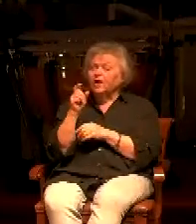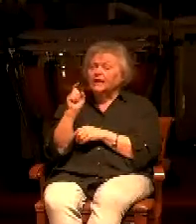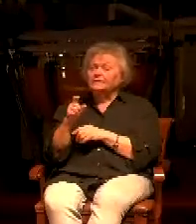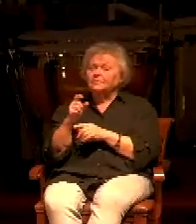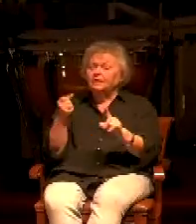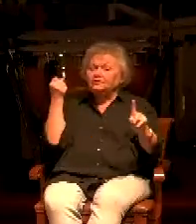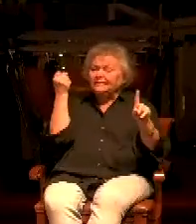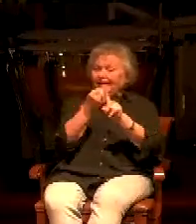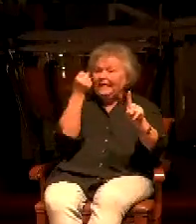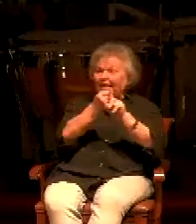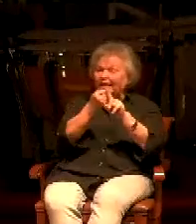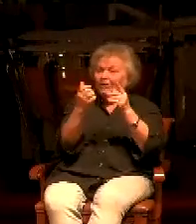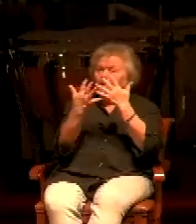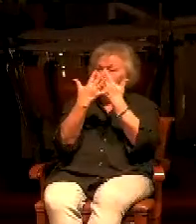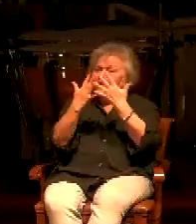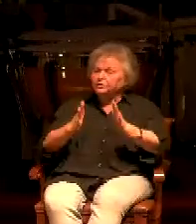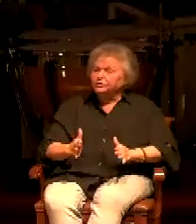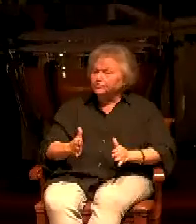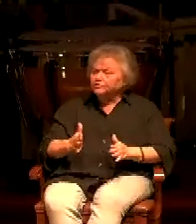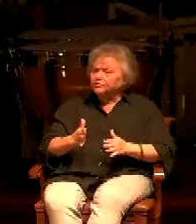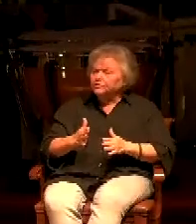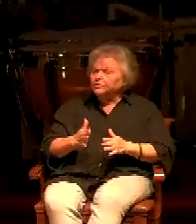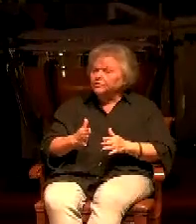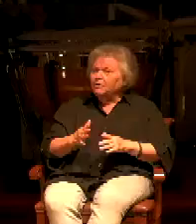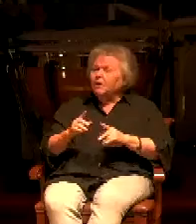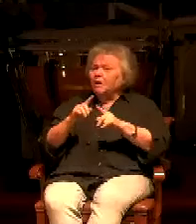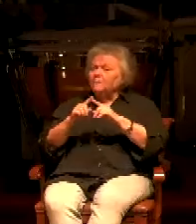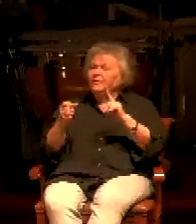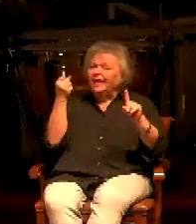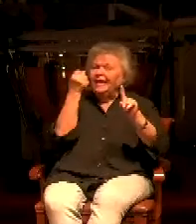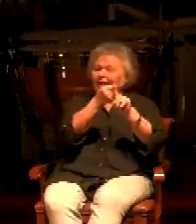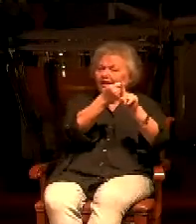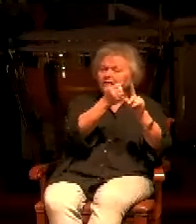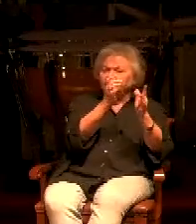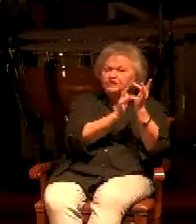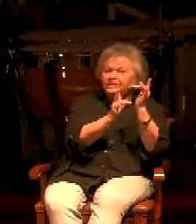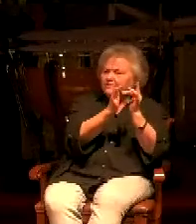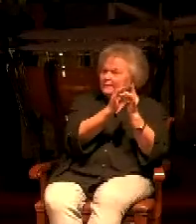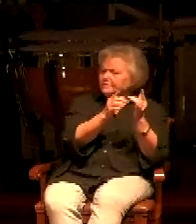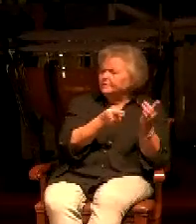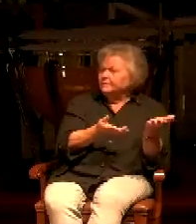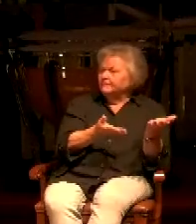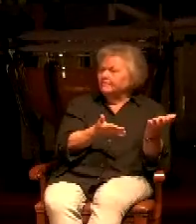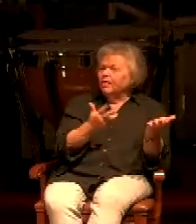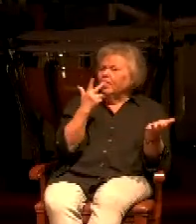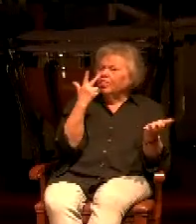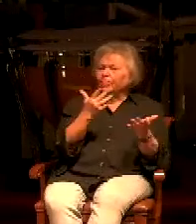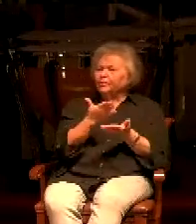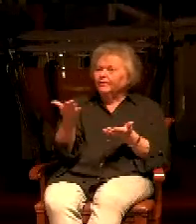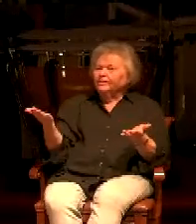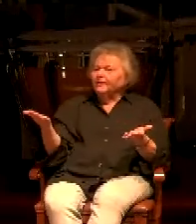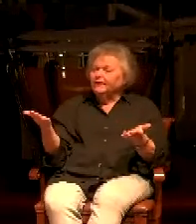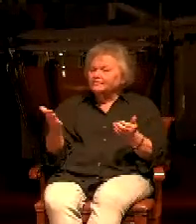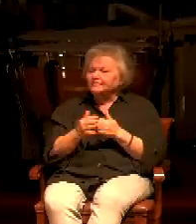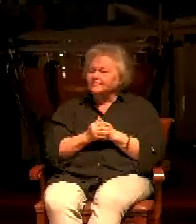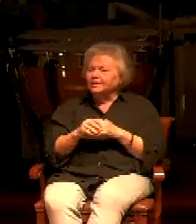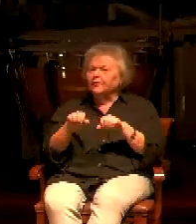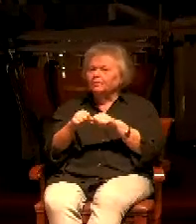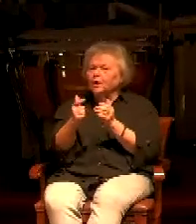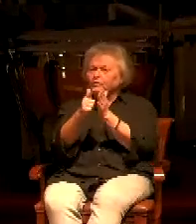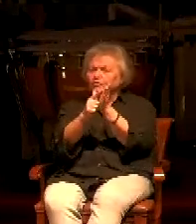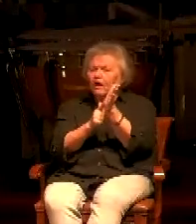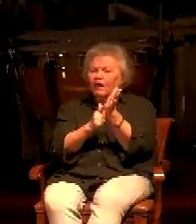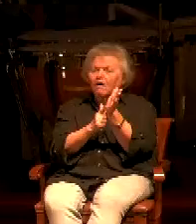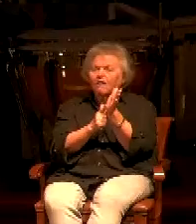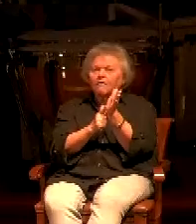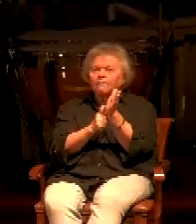strike prisoners or treat them in this way. But we'll notice in a few verses that they actually punched Jesus in the face. And we know they sent